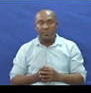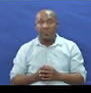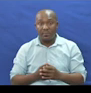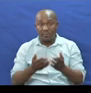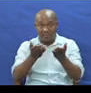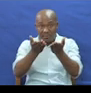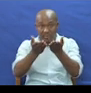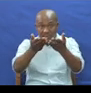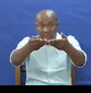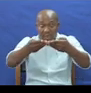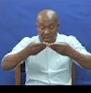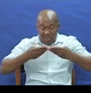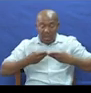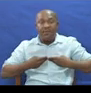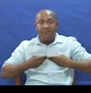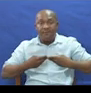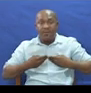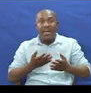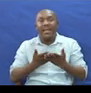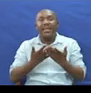Give reasons.